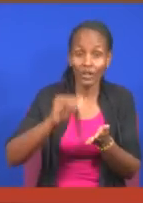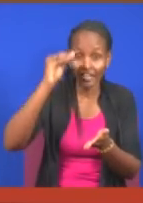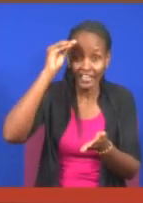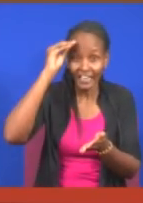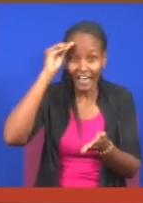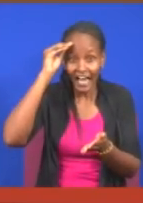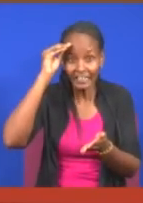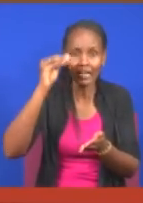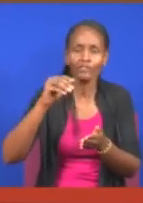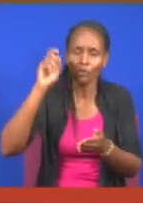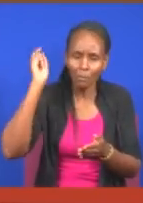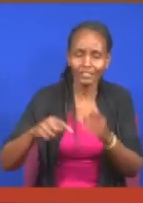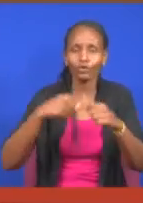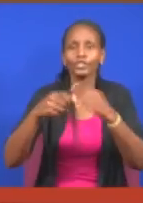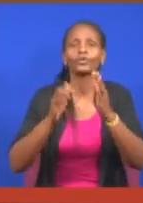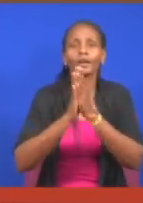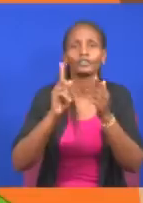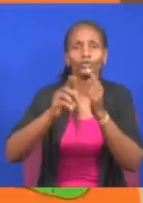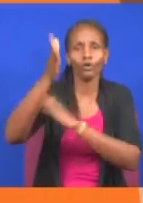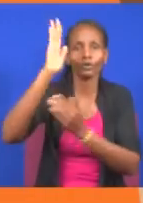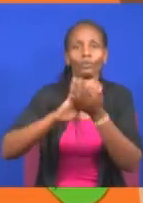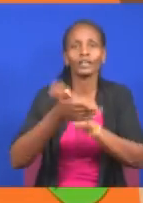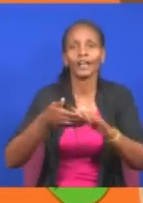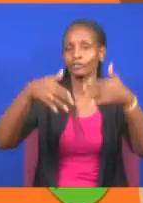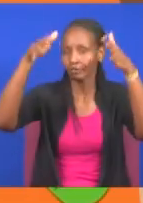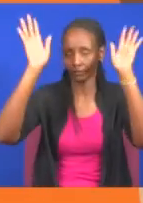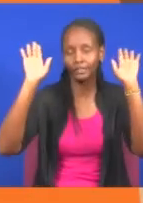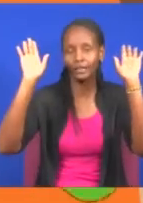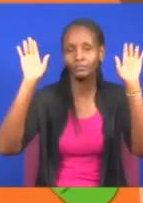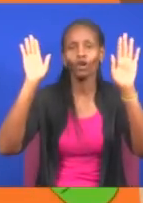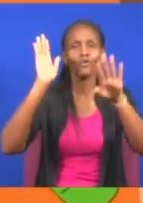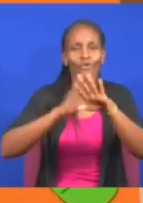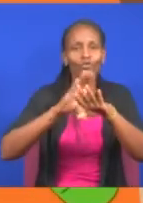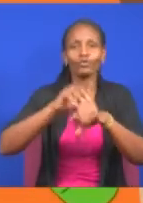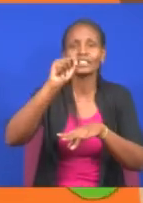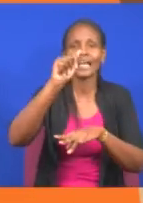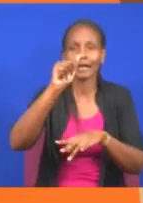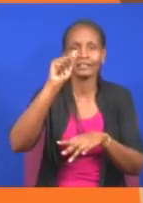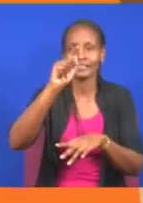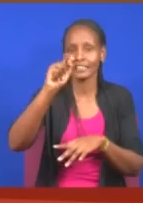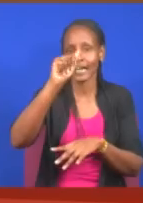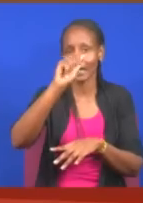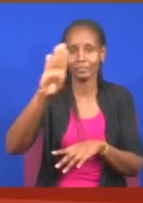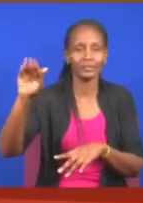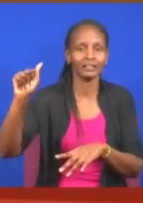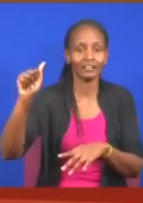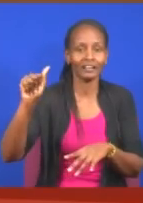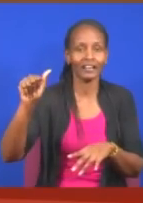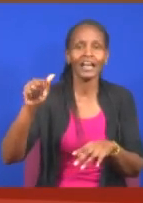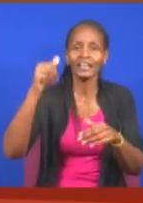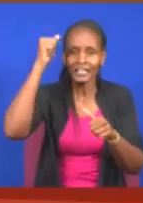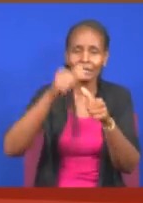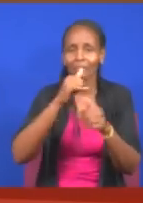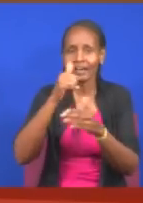is that we should go on praying to God without losing hope. Very good, Tubby. I hope you will all remember this. But